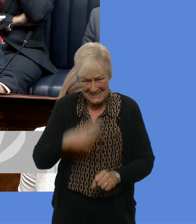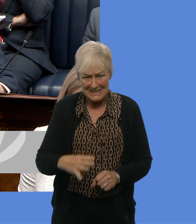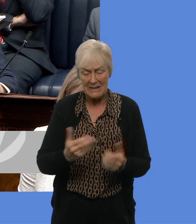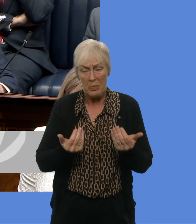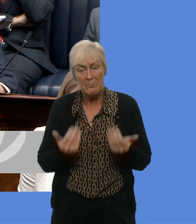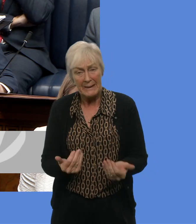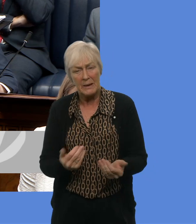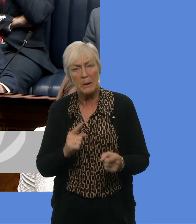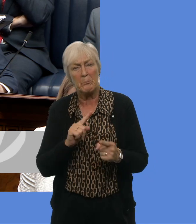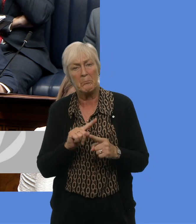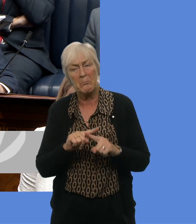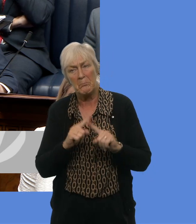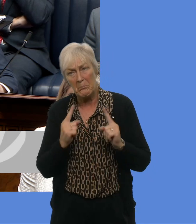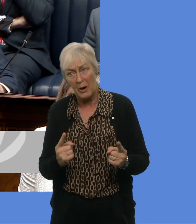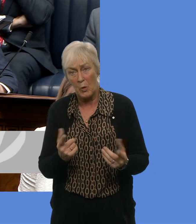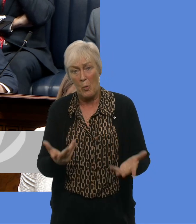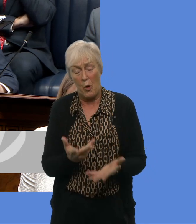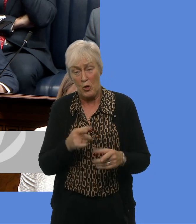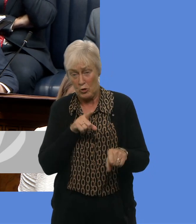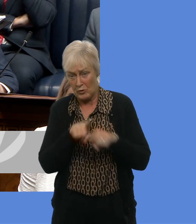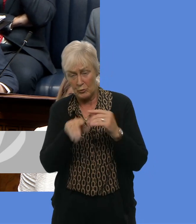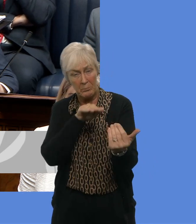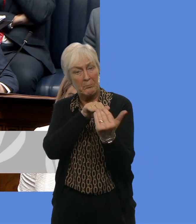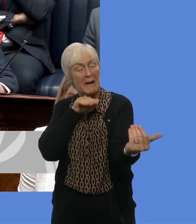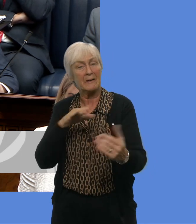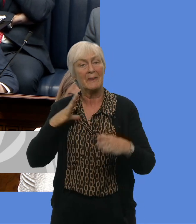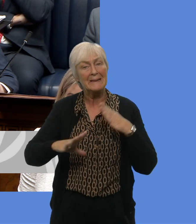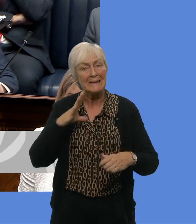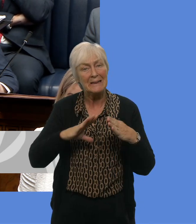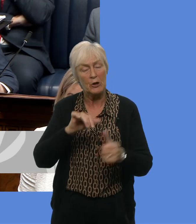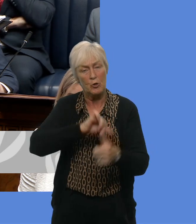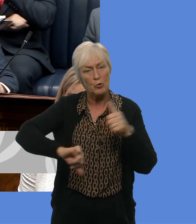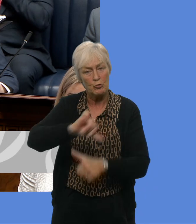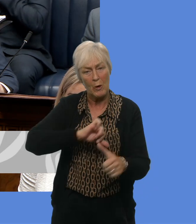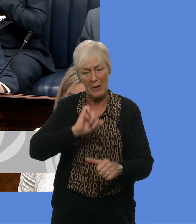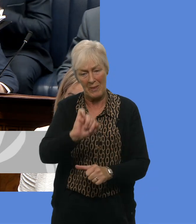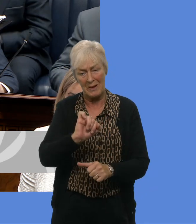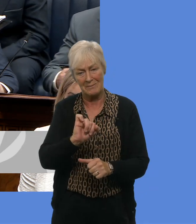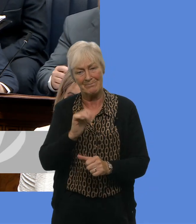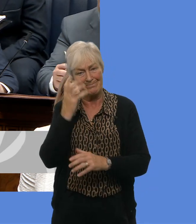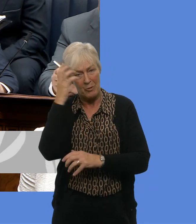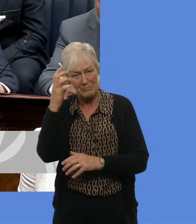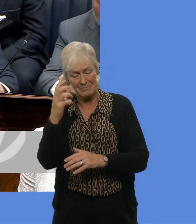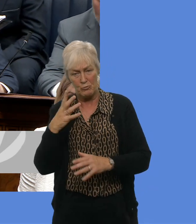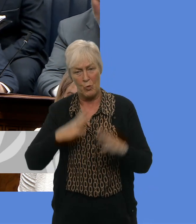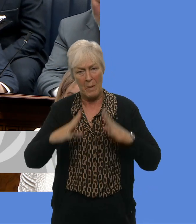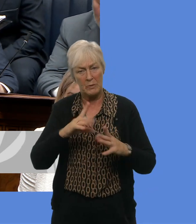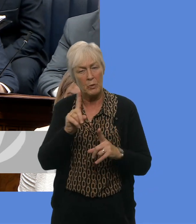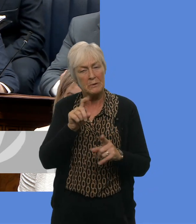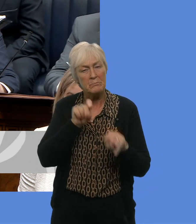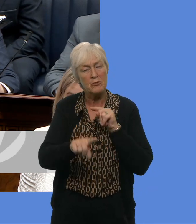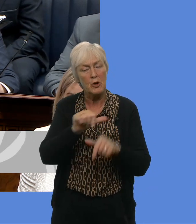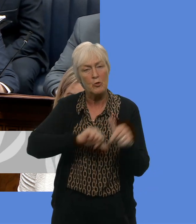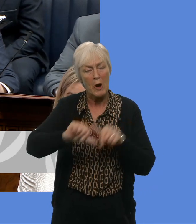presently where we are trying to meet the need is around that inescapable statutory requirement around health and safety,